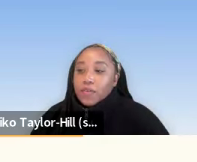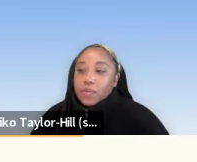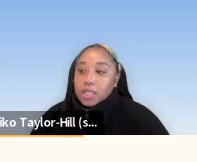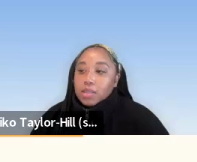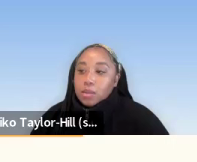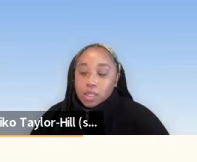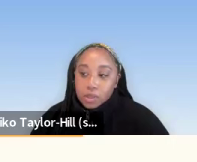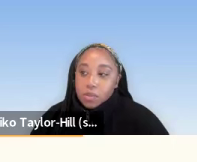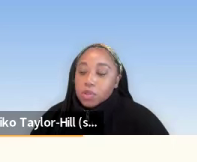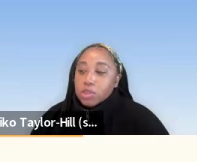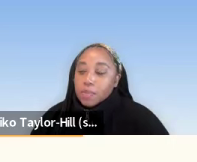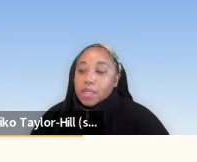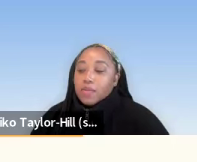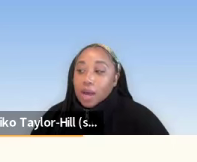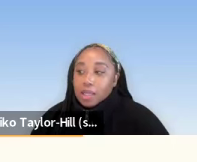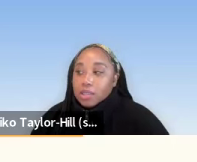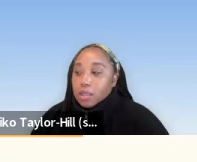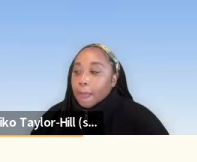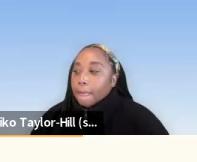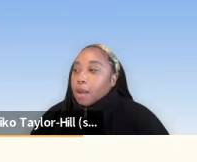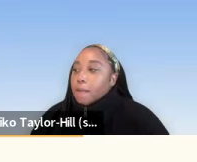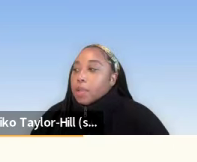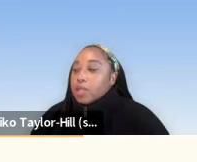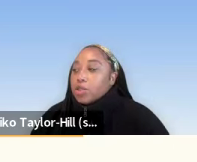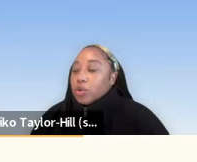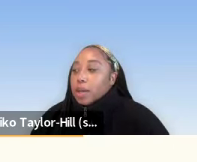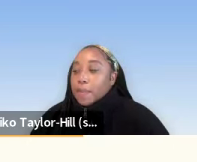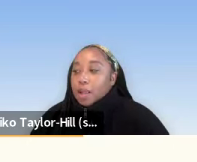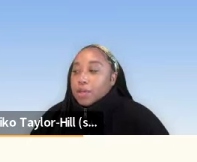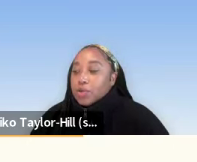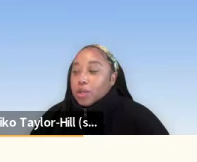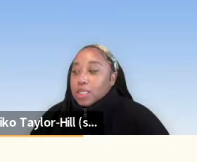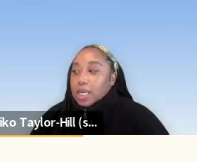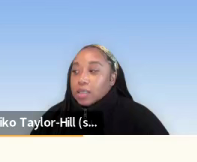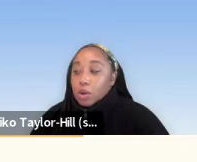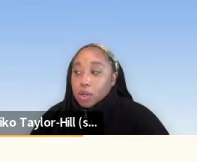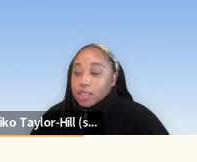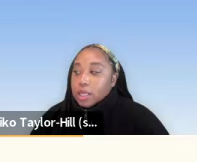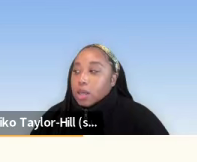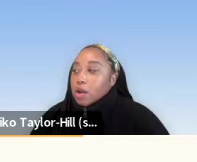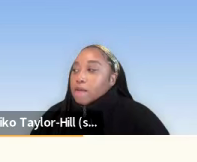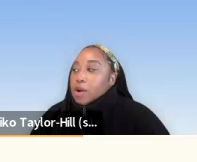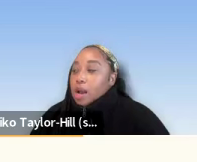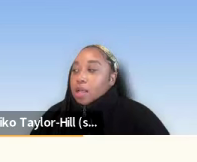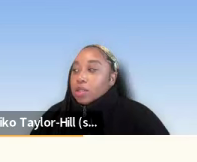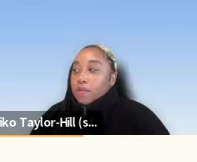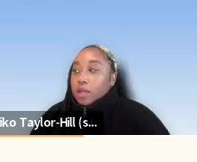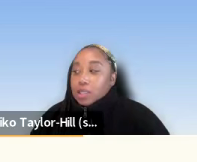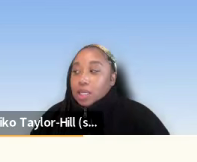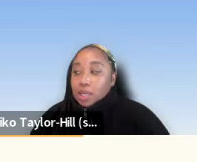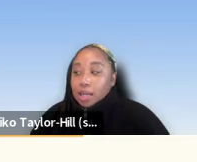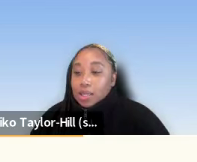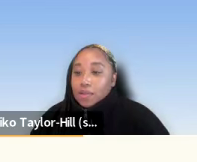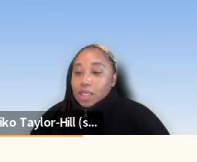worth living, free from substance abuse and domestic violence. Melinda joined Ballot Measure 110's OAC for knowledge